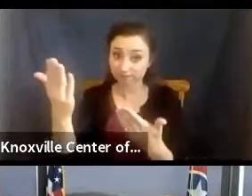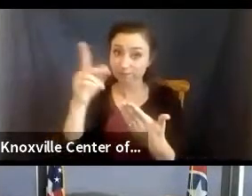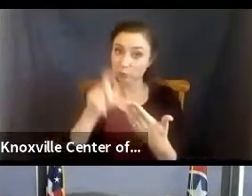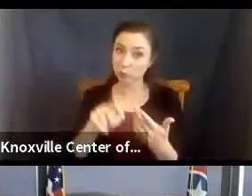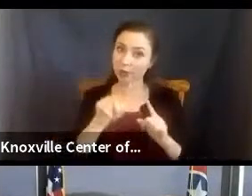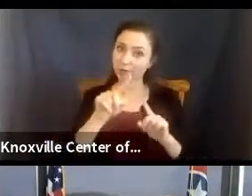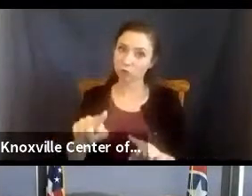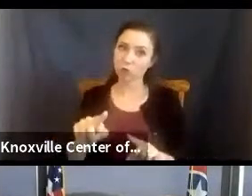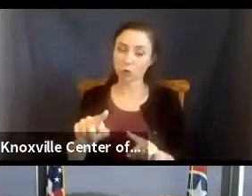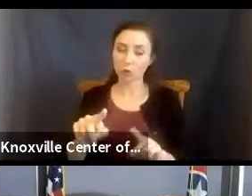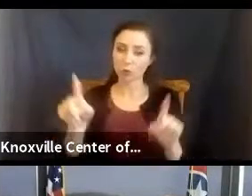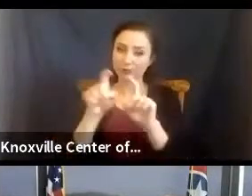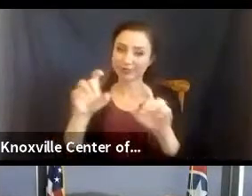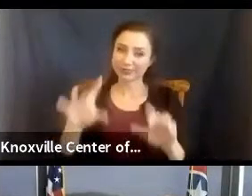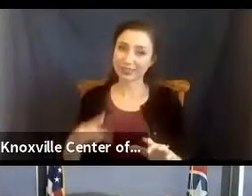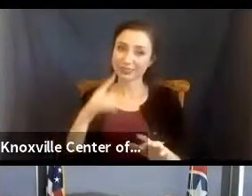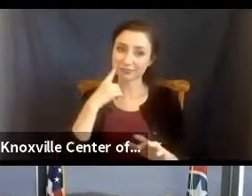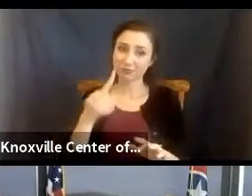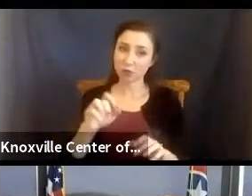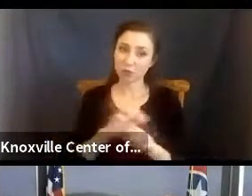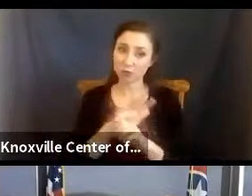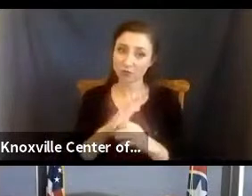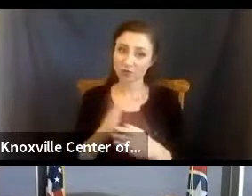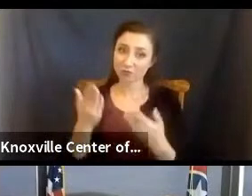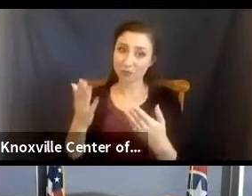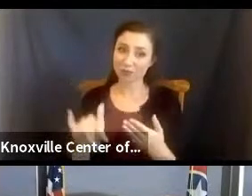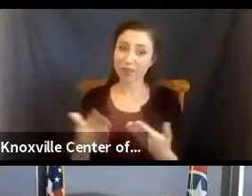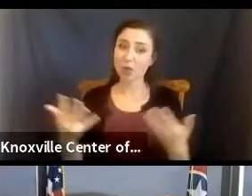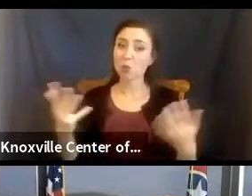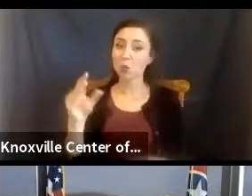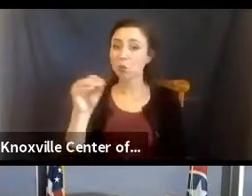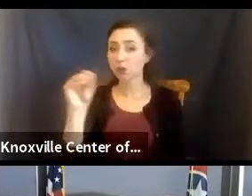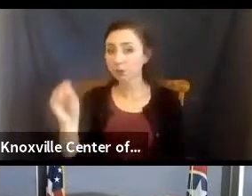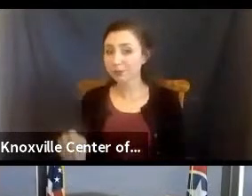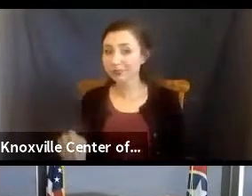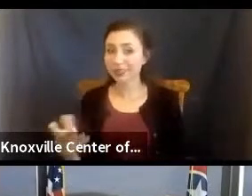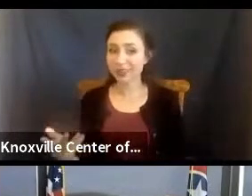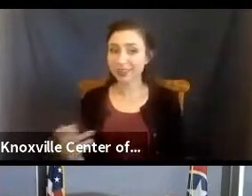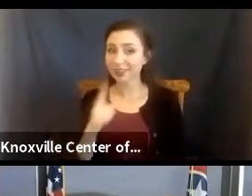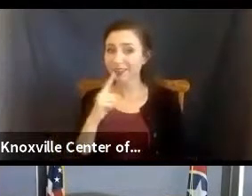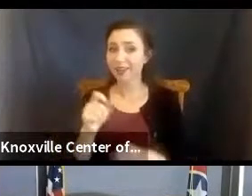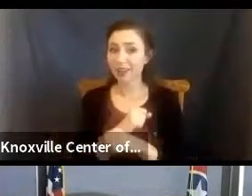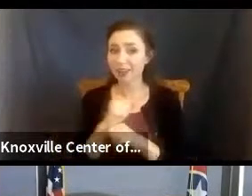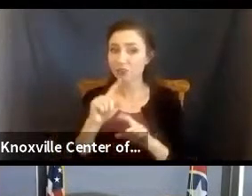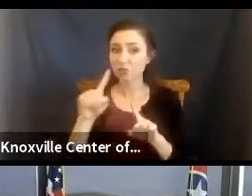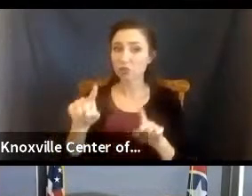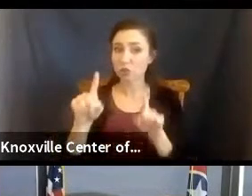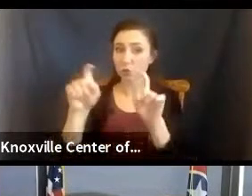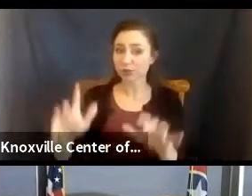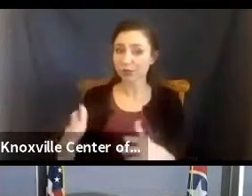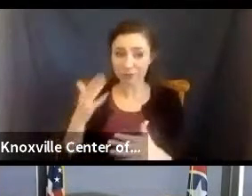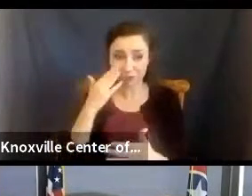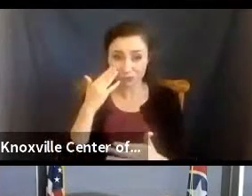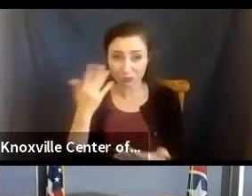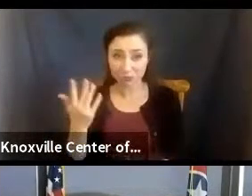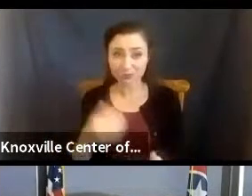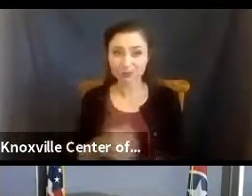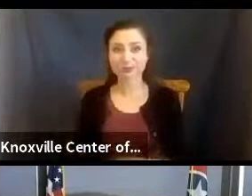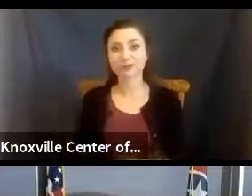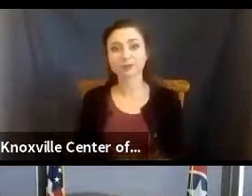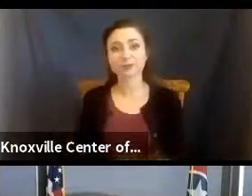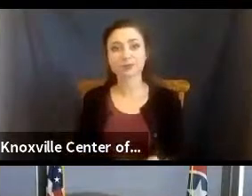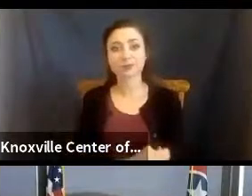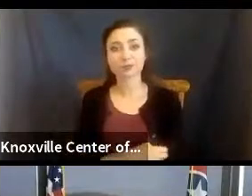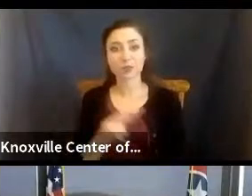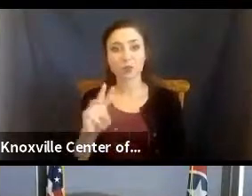go have your child tested. That's what we recommend. What percentage of them actually do get tested?